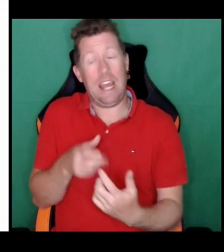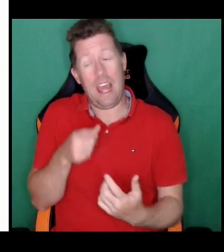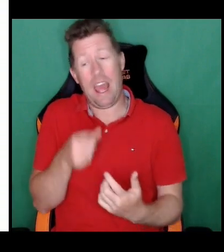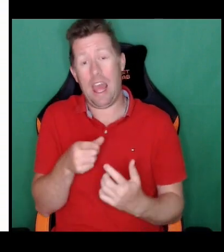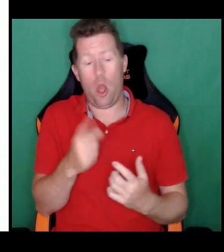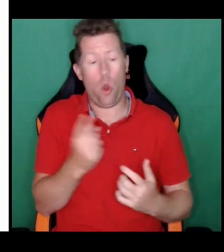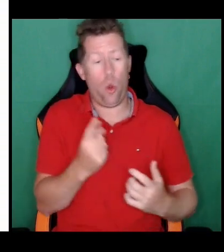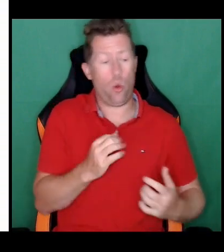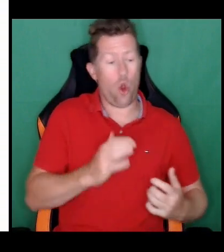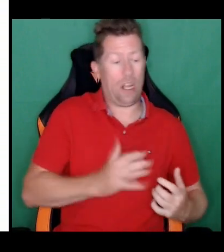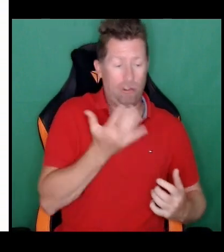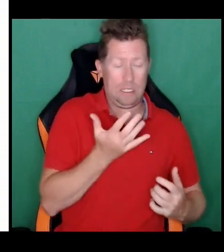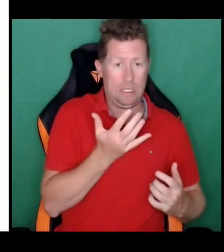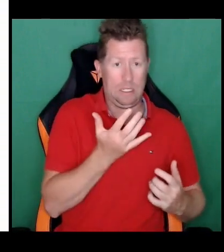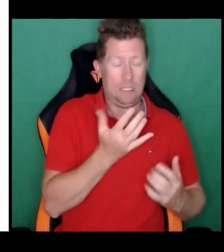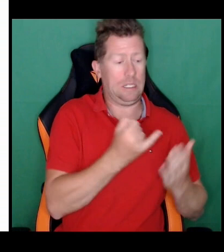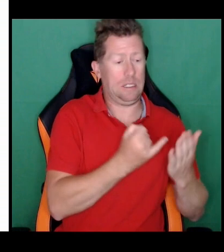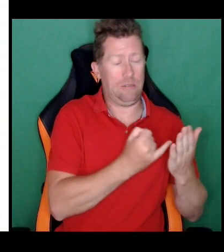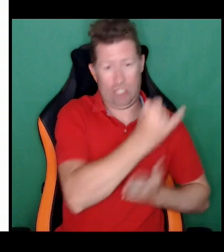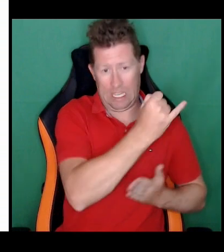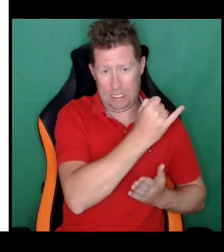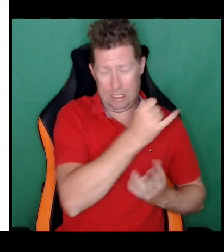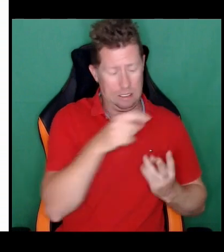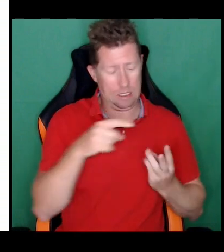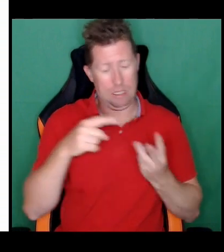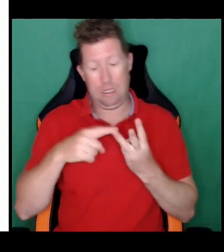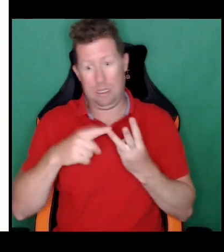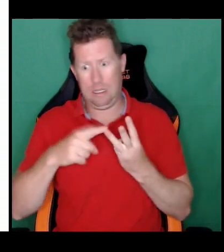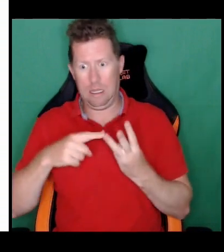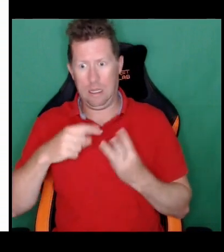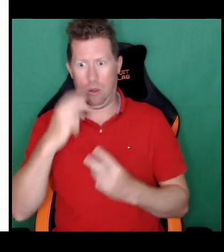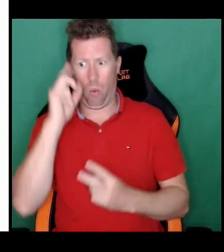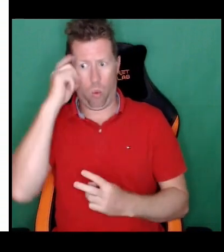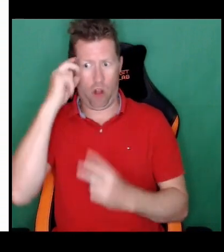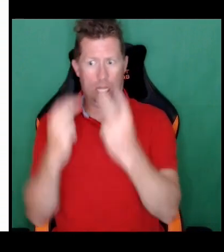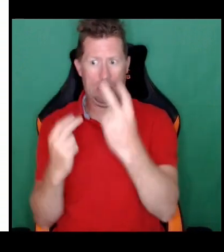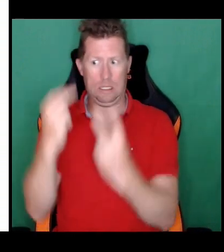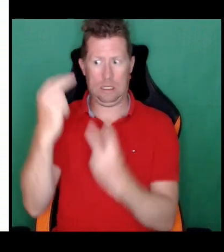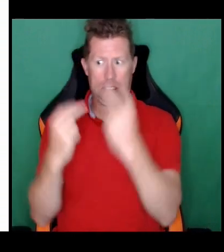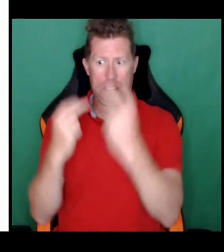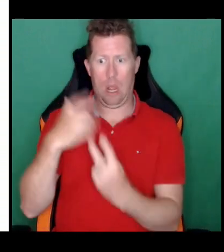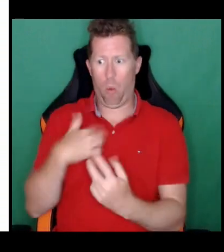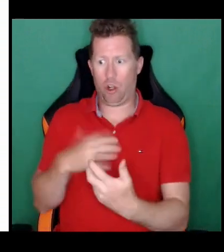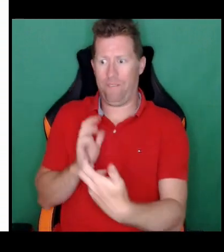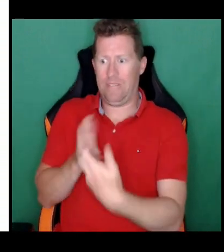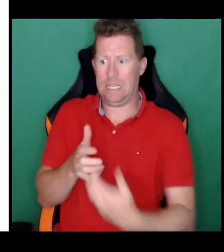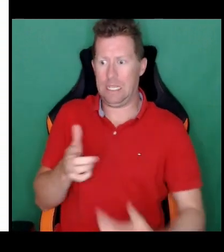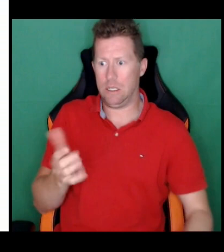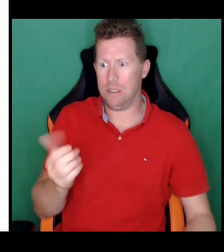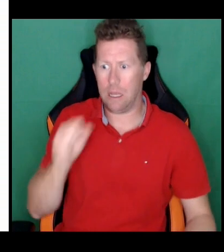other two non-vaping segments about what others think of them. Fitting in is important to many in this